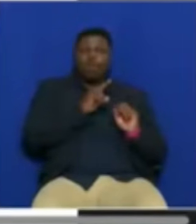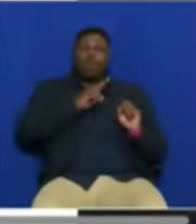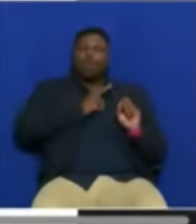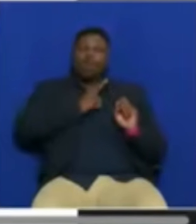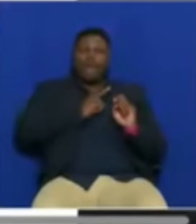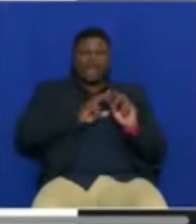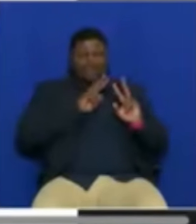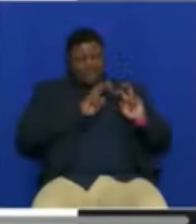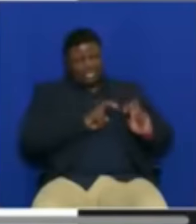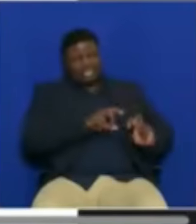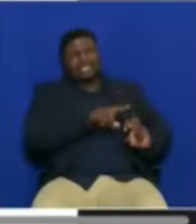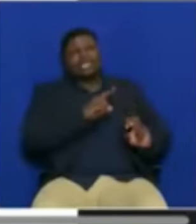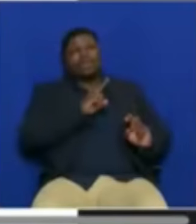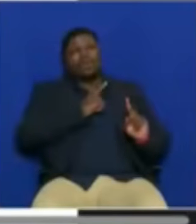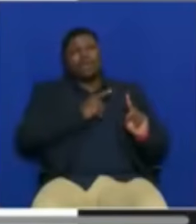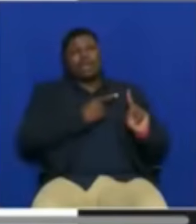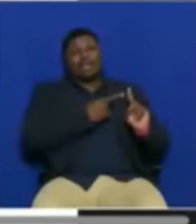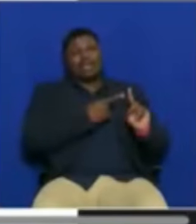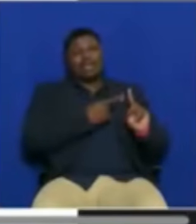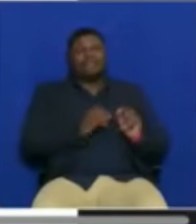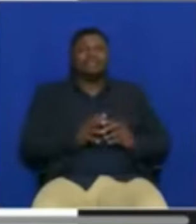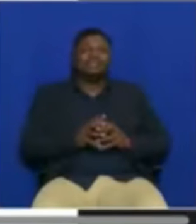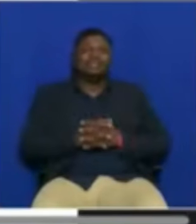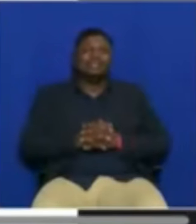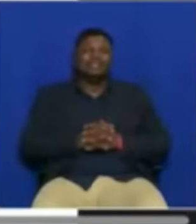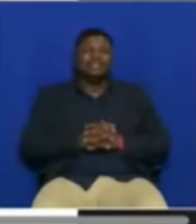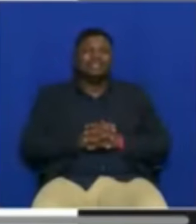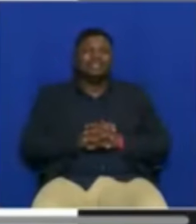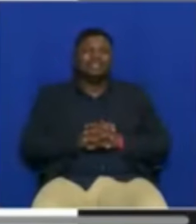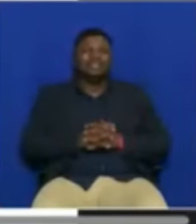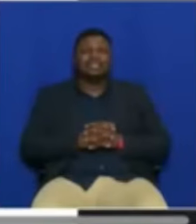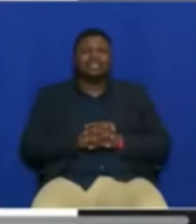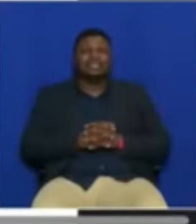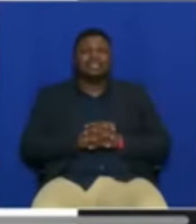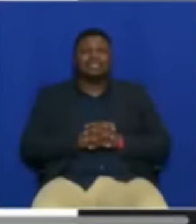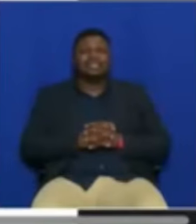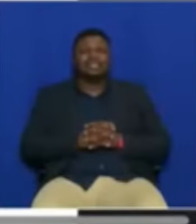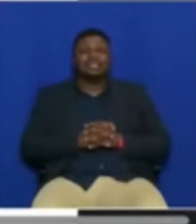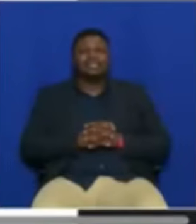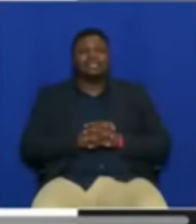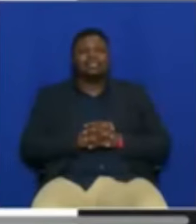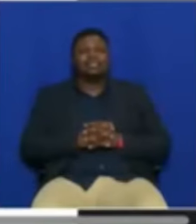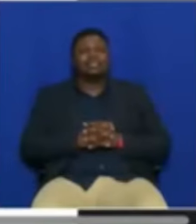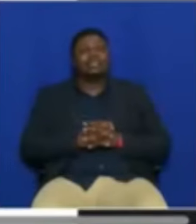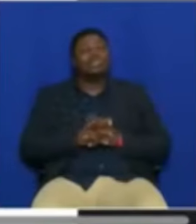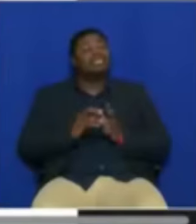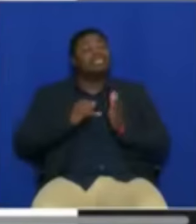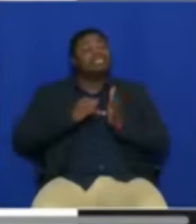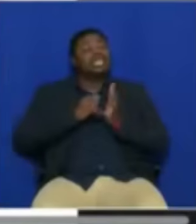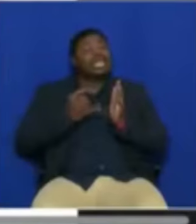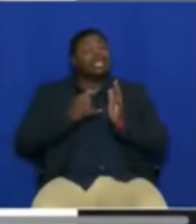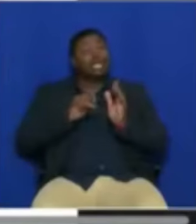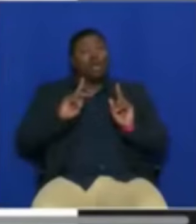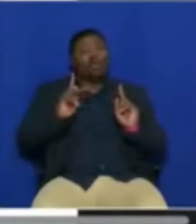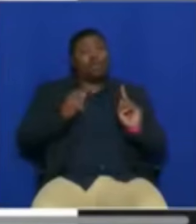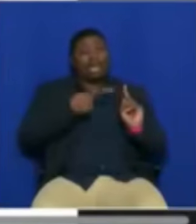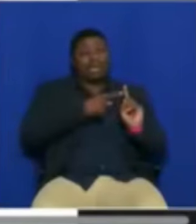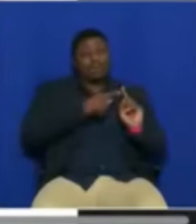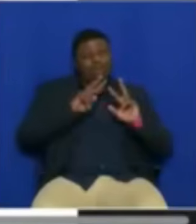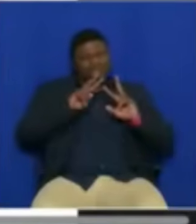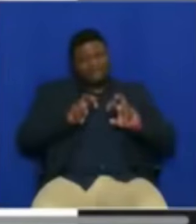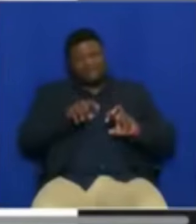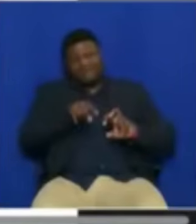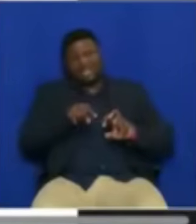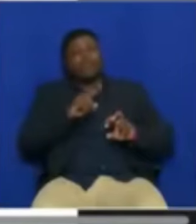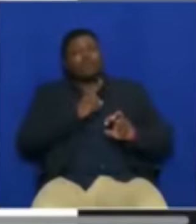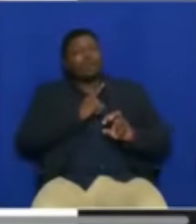You mean just on General Kumalo with regard to his vetting file? Yes. There's an investigation with regards to General Kumalo